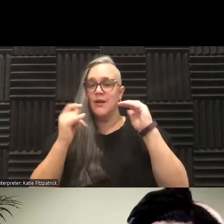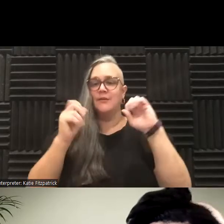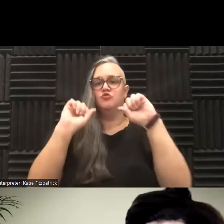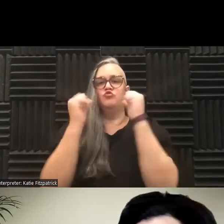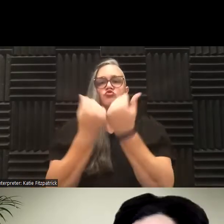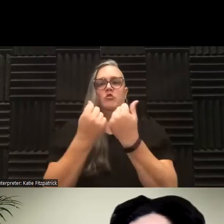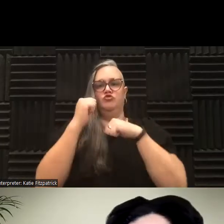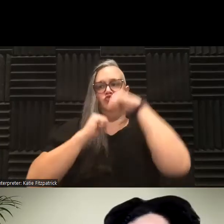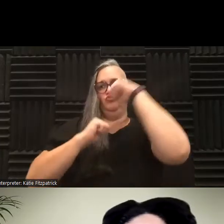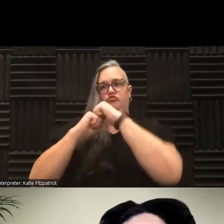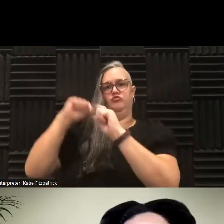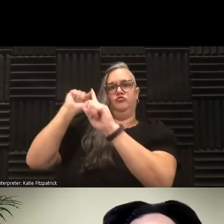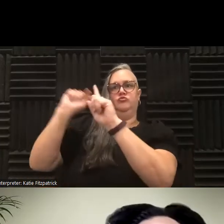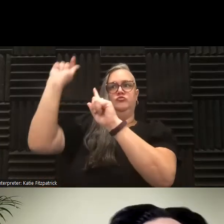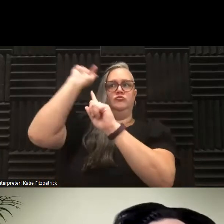seeing here.